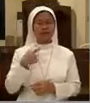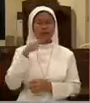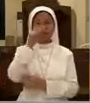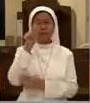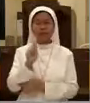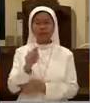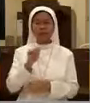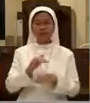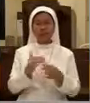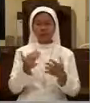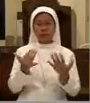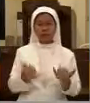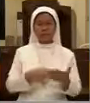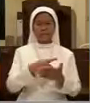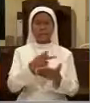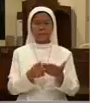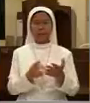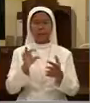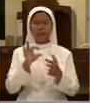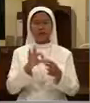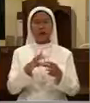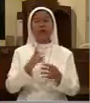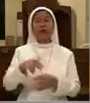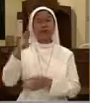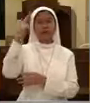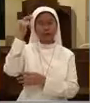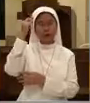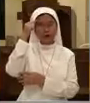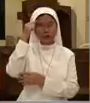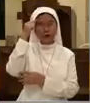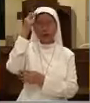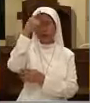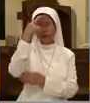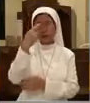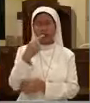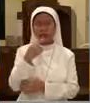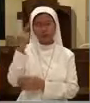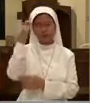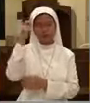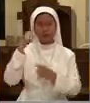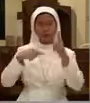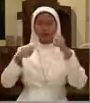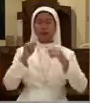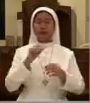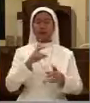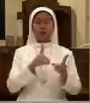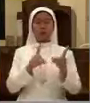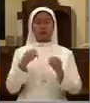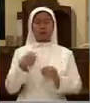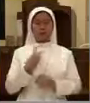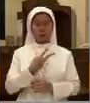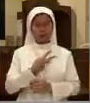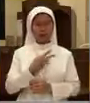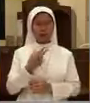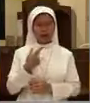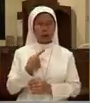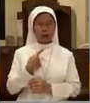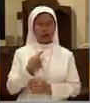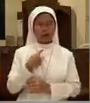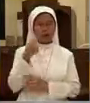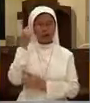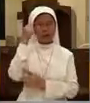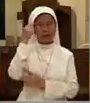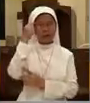this part of the reflection. Do we still have this